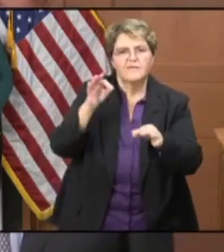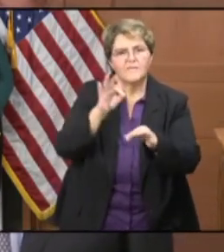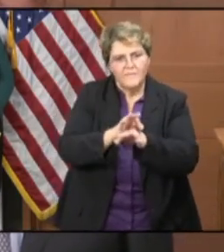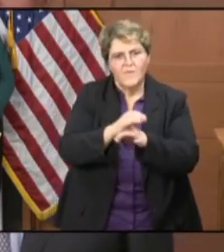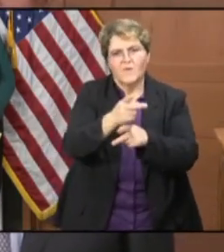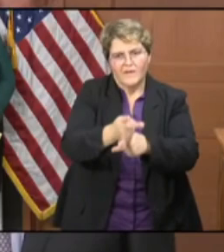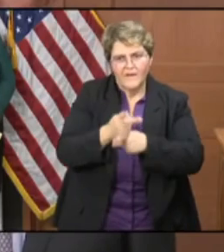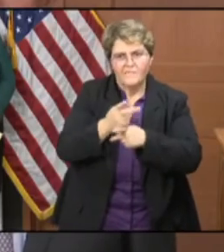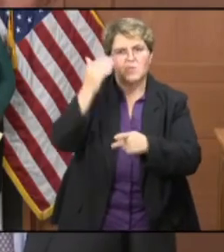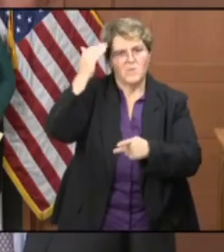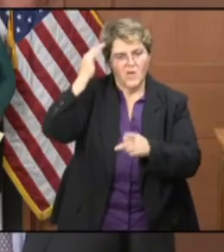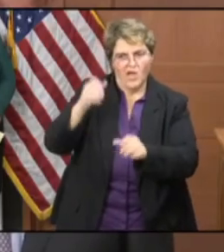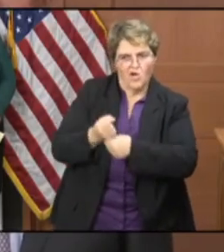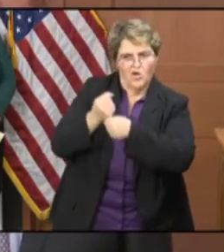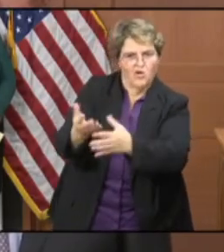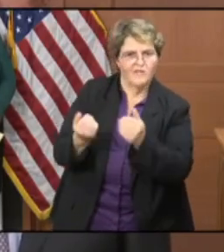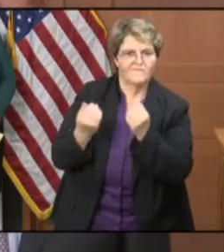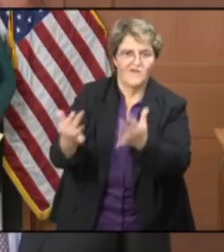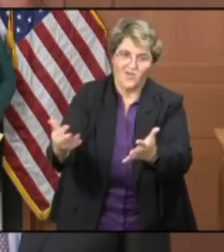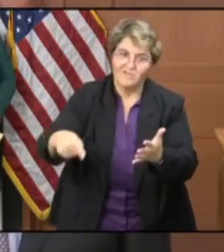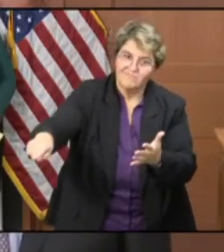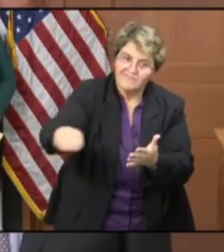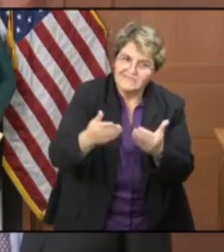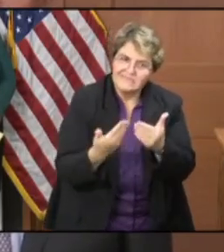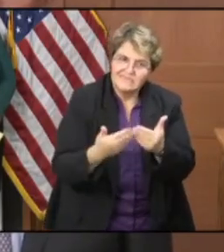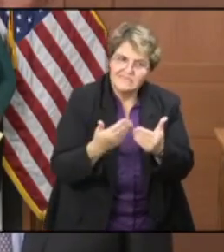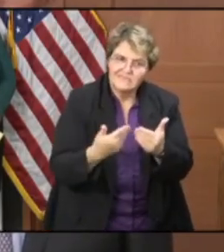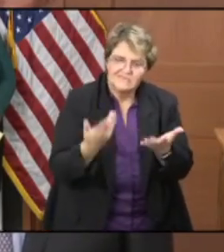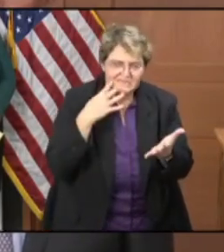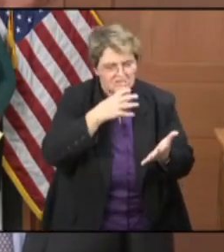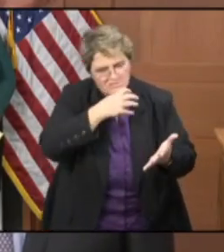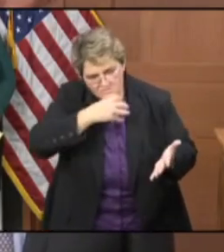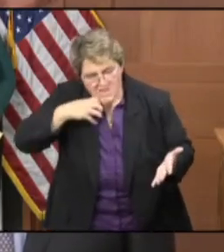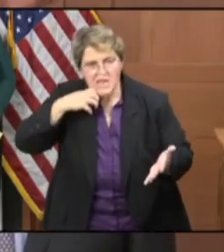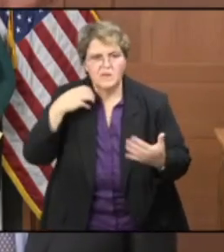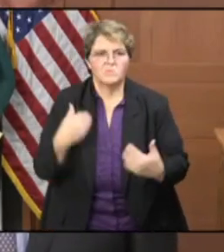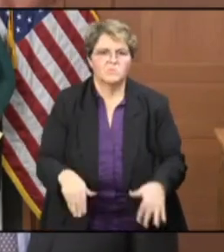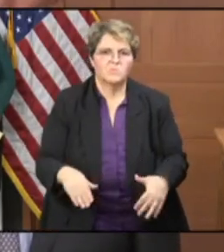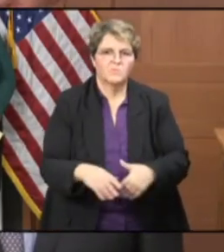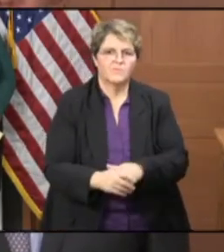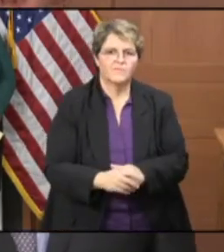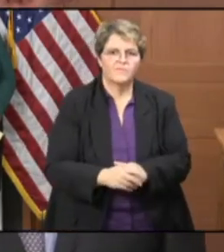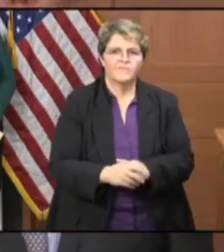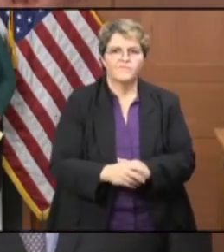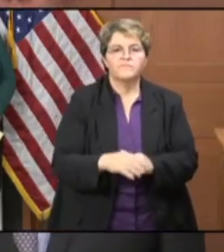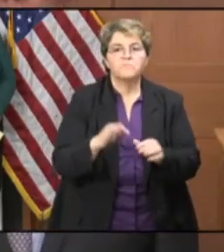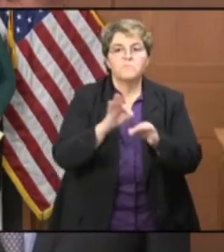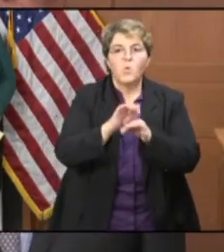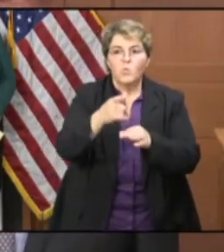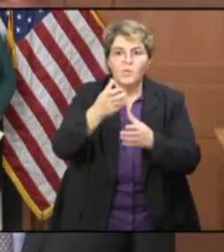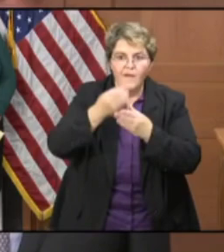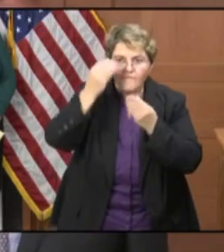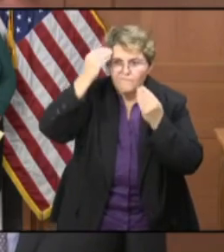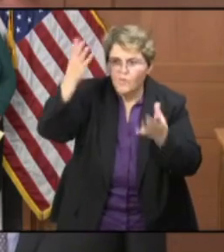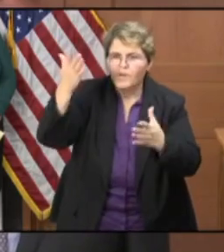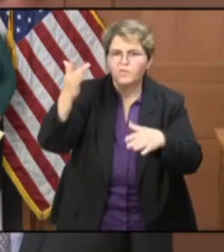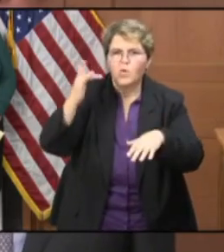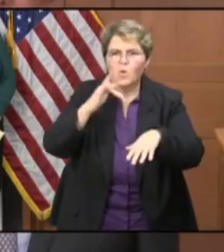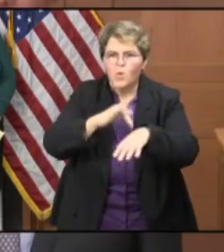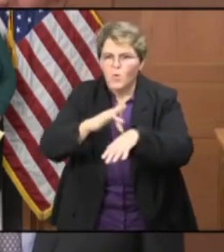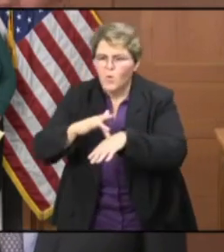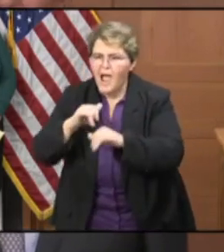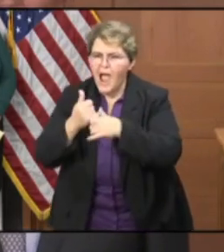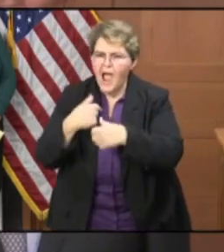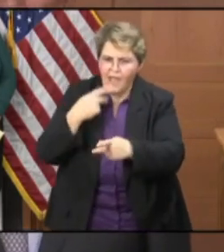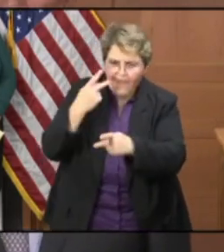can also be a source of a fire. So we're working to provide more resources and FAQs for folks about how you can help prevent